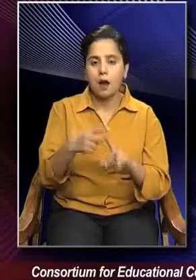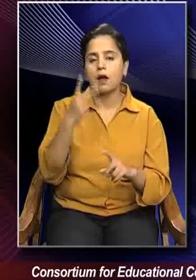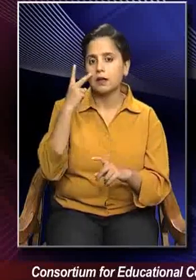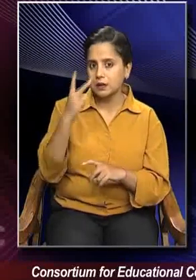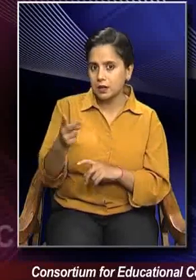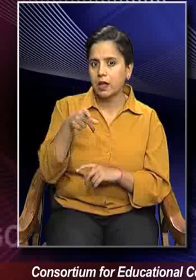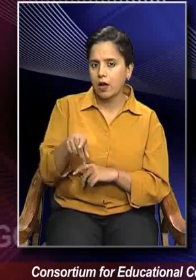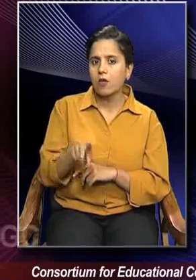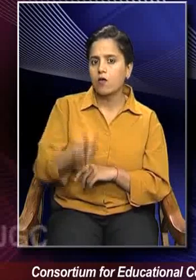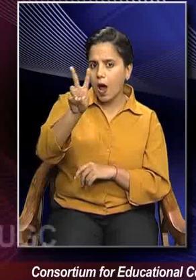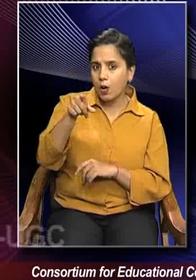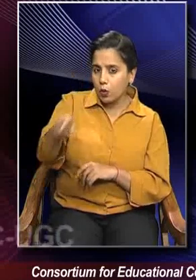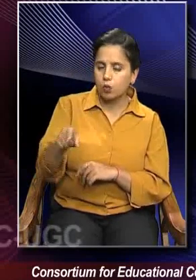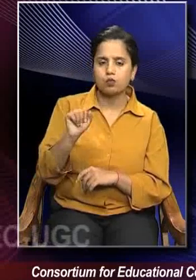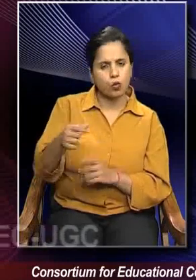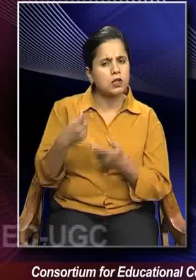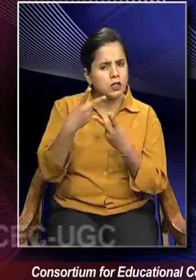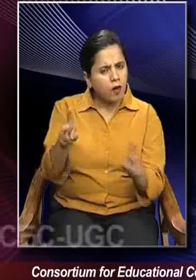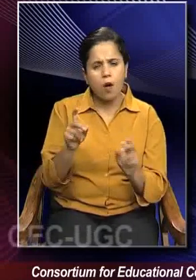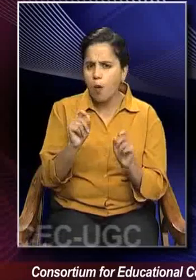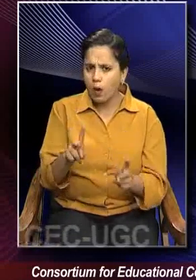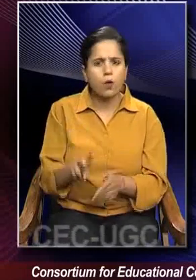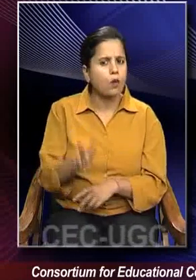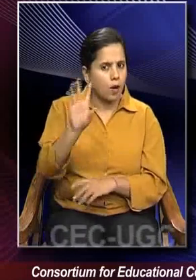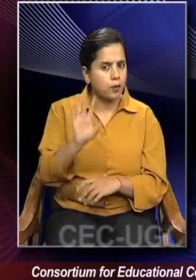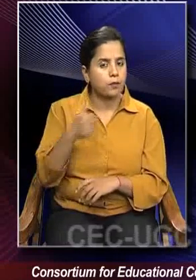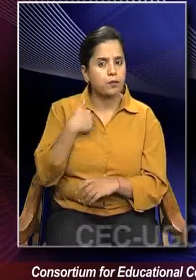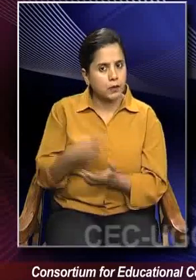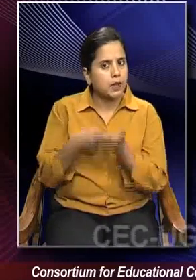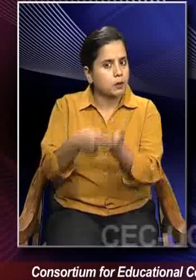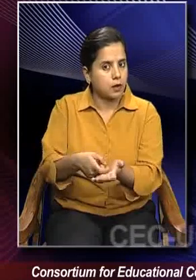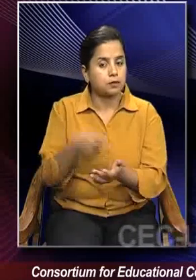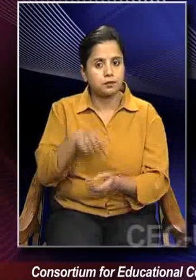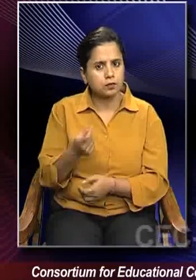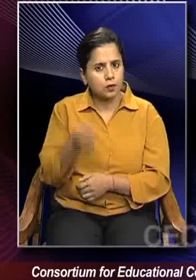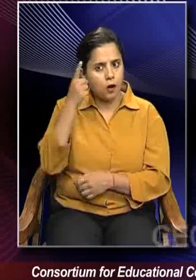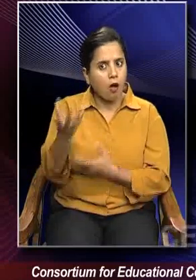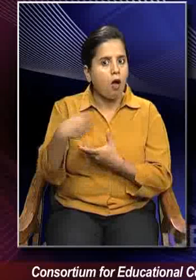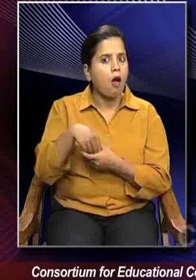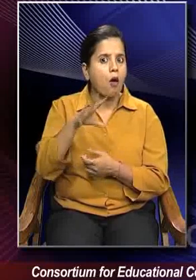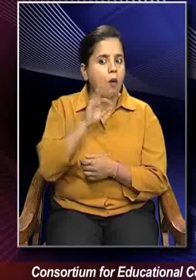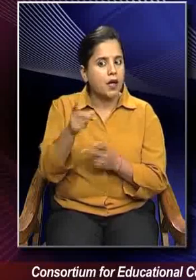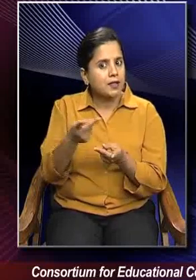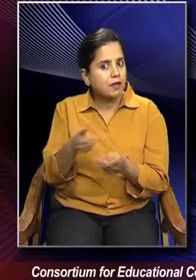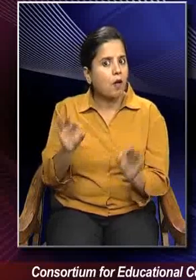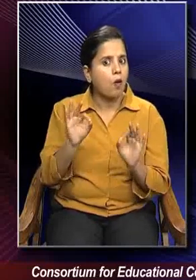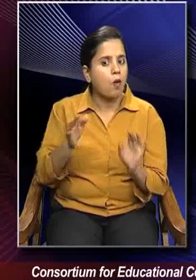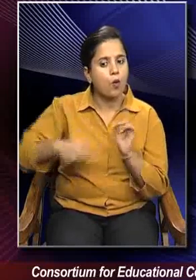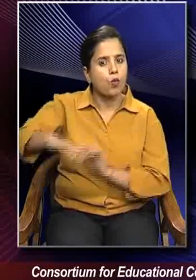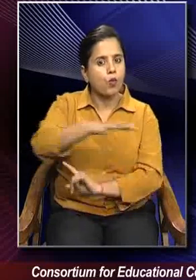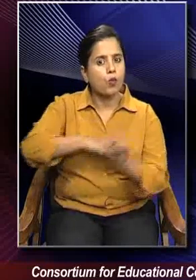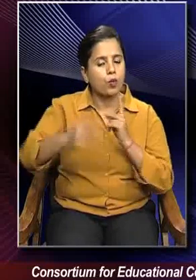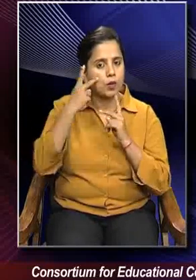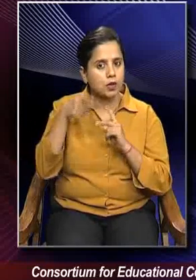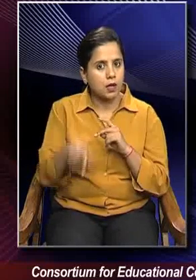these differences, understanding that they contribute to the richness and the vibrancy